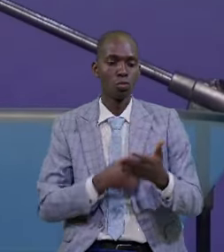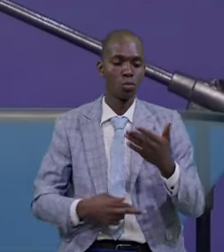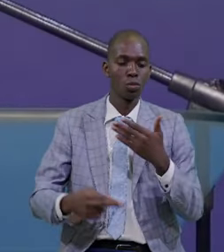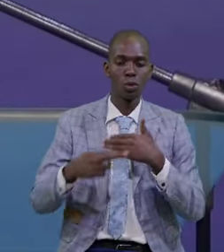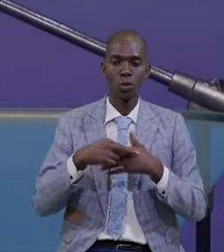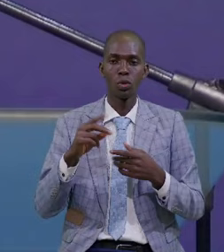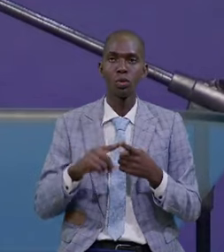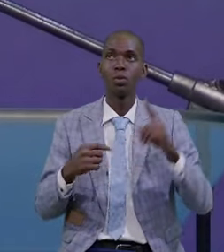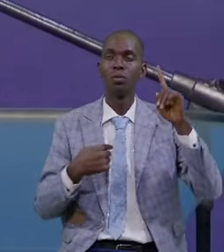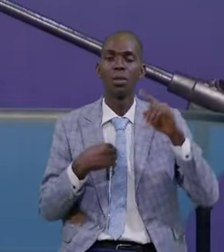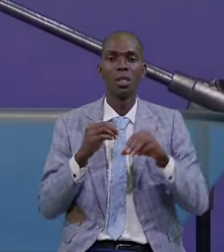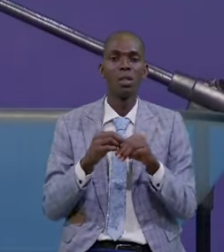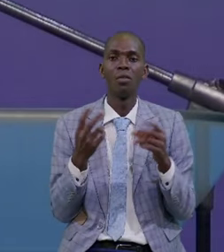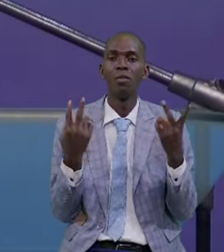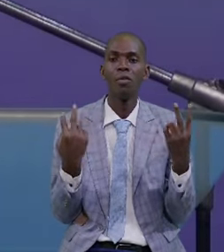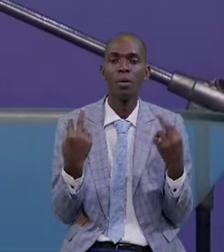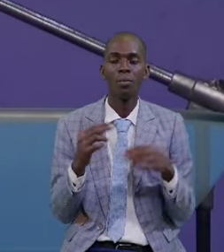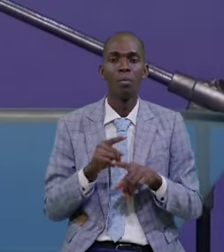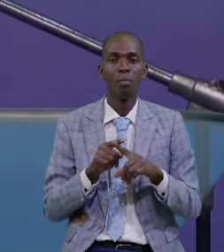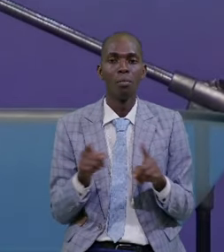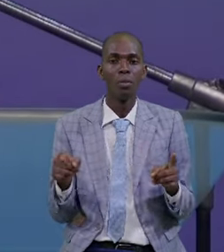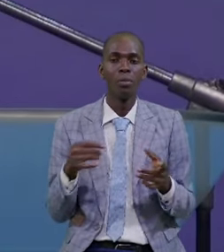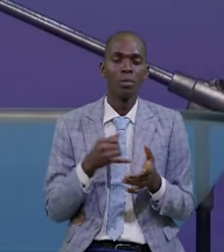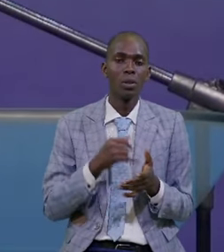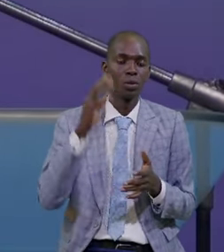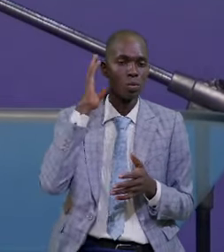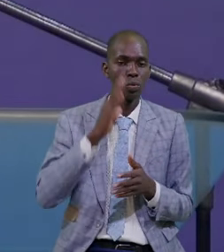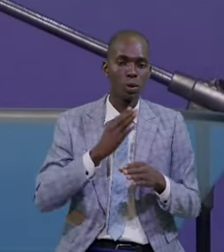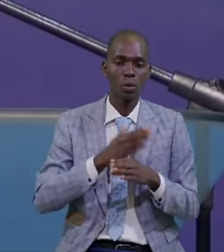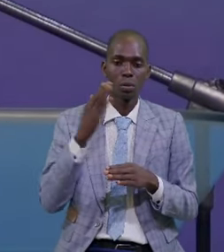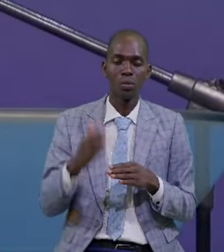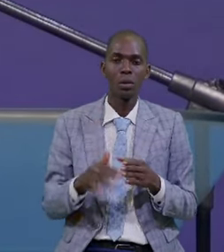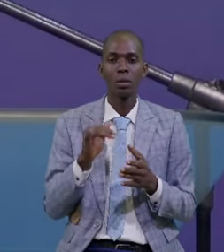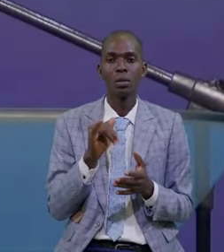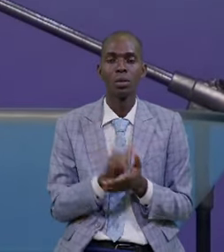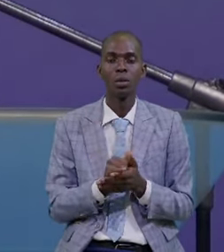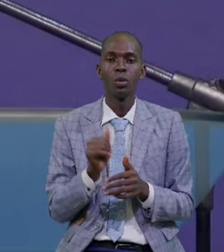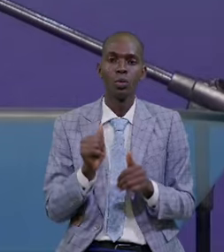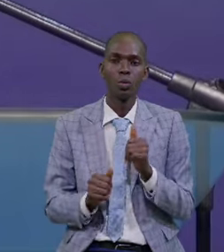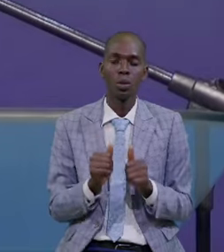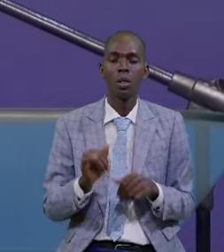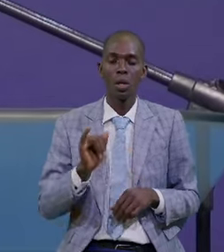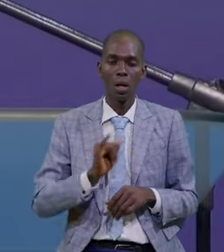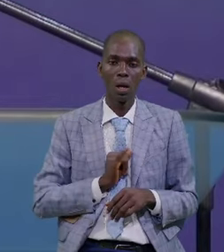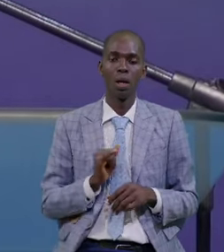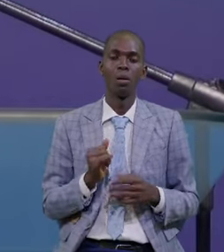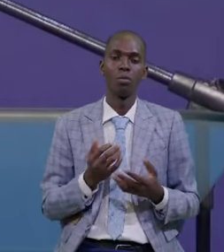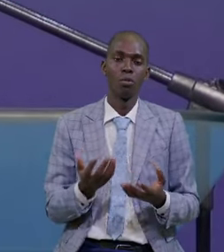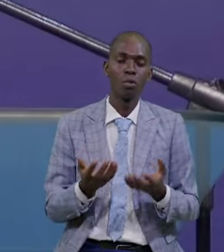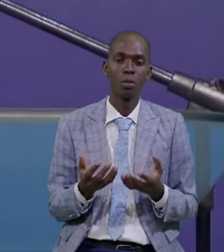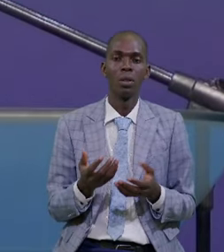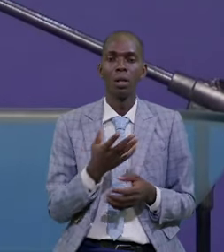me void, but it shall accomplish that which I please, and it